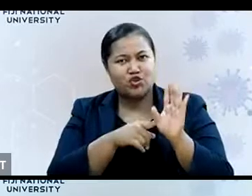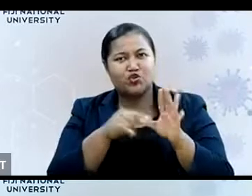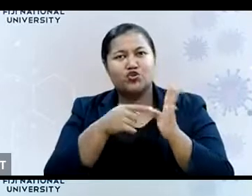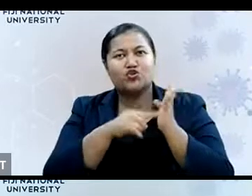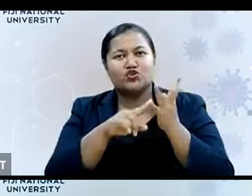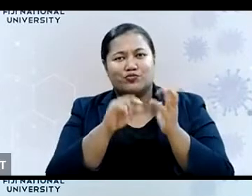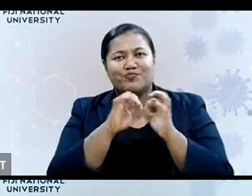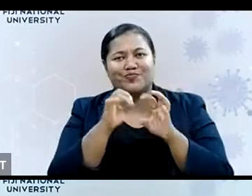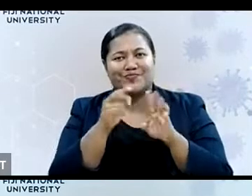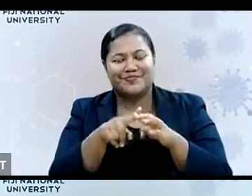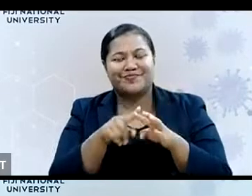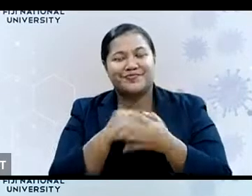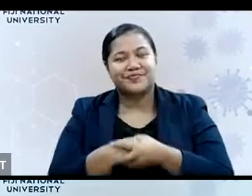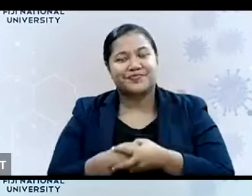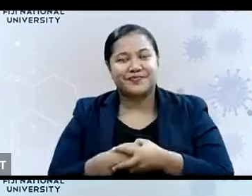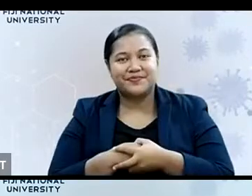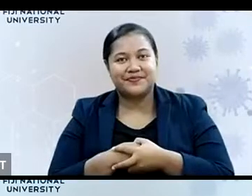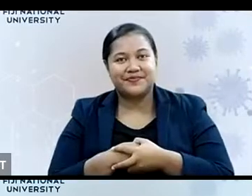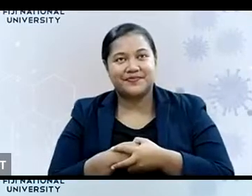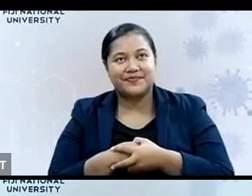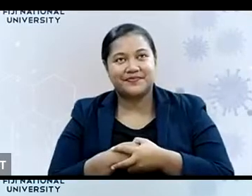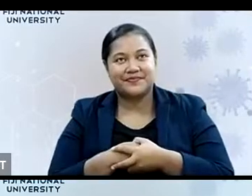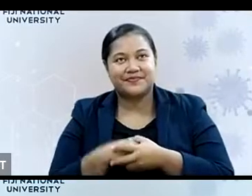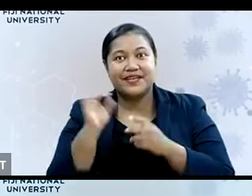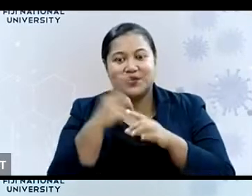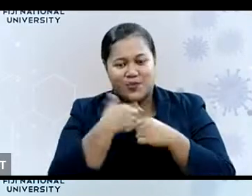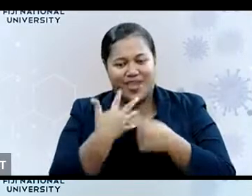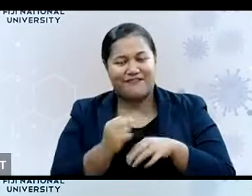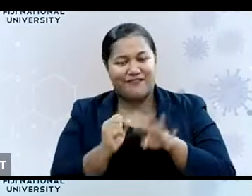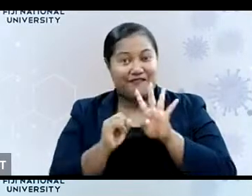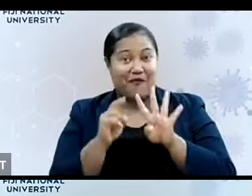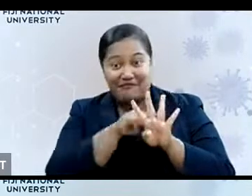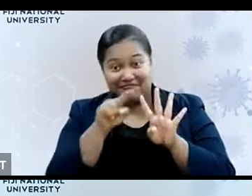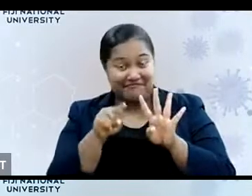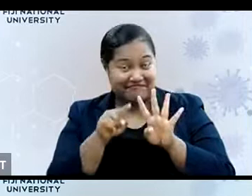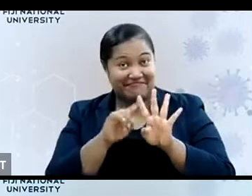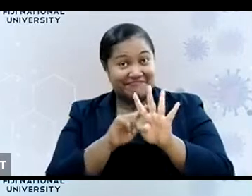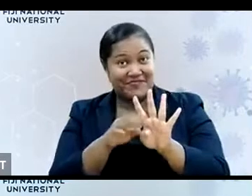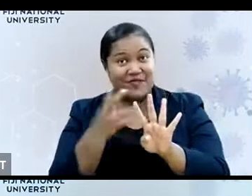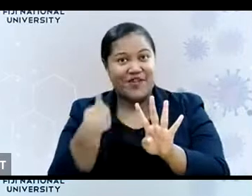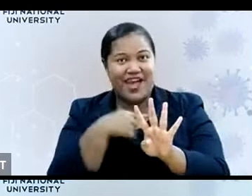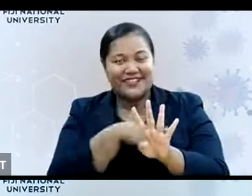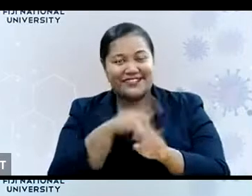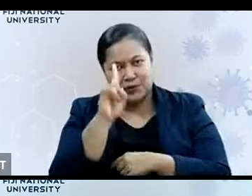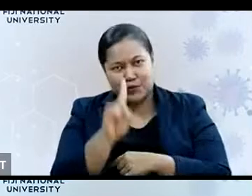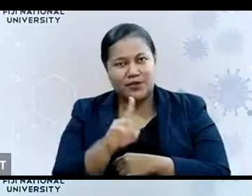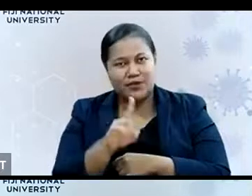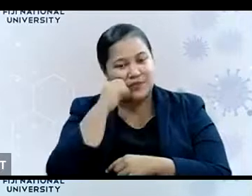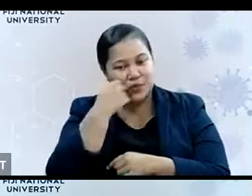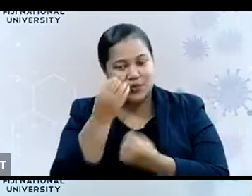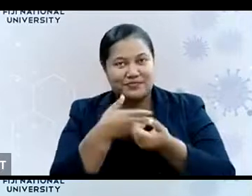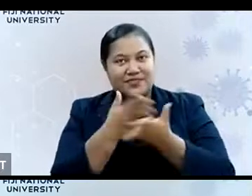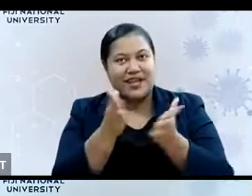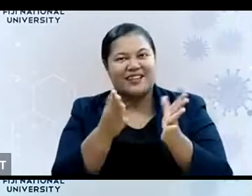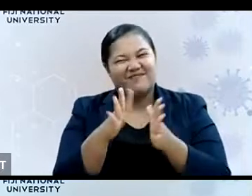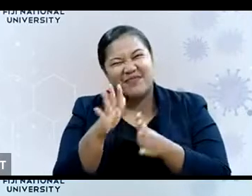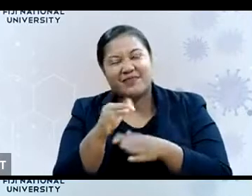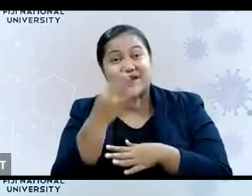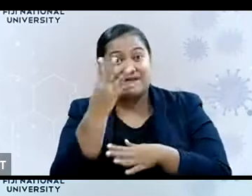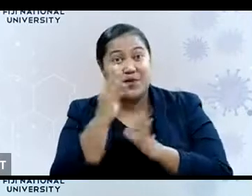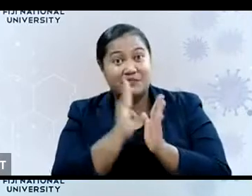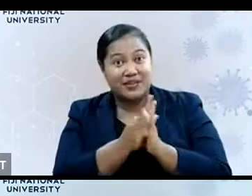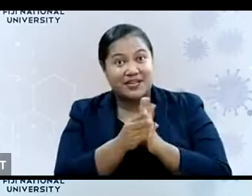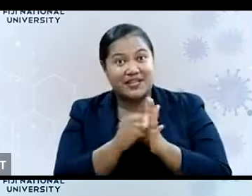platform. We've got our four panelists with us today, and we will begin in about 4 minutes